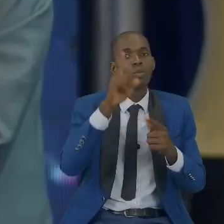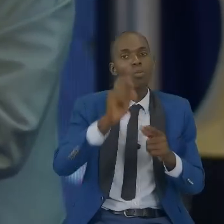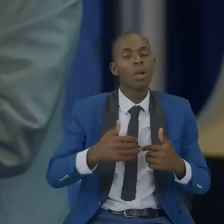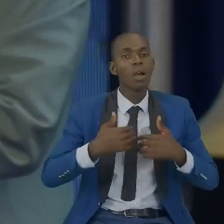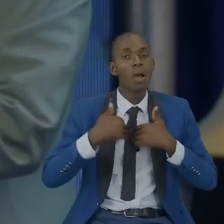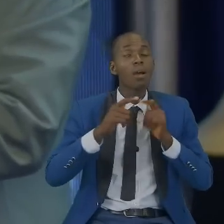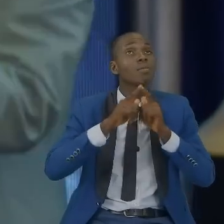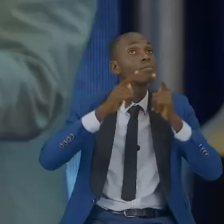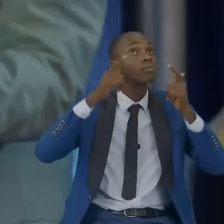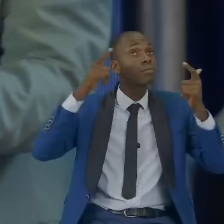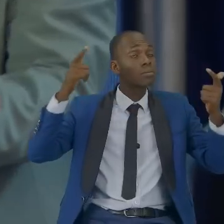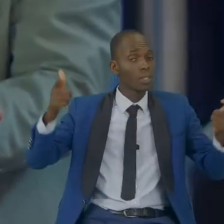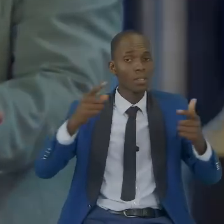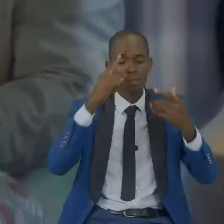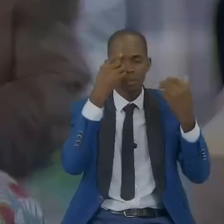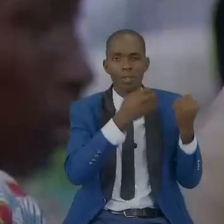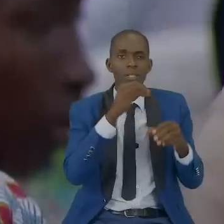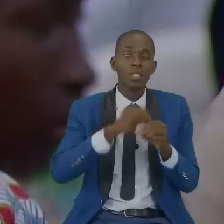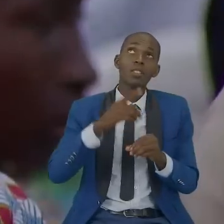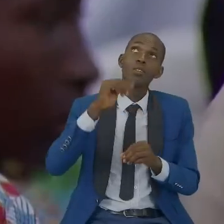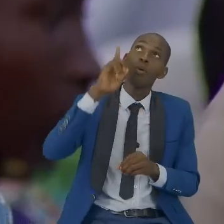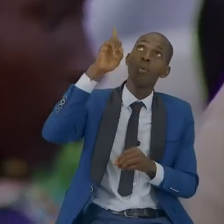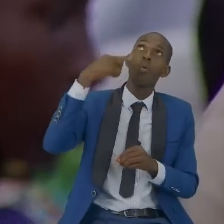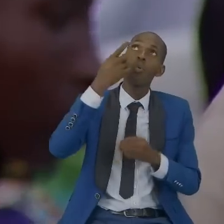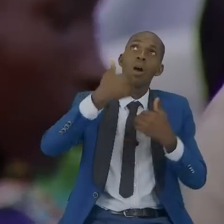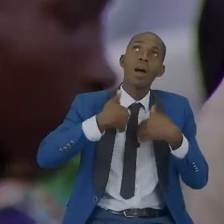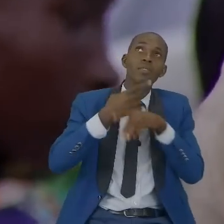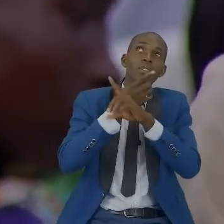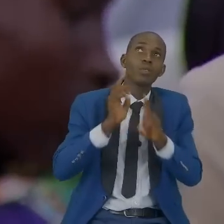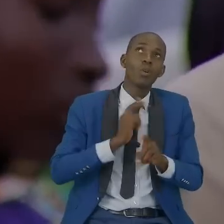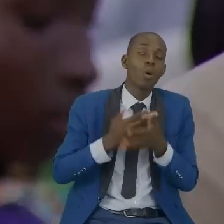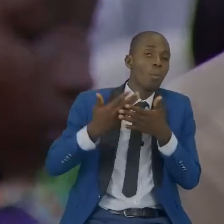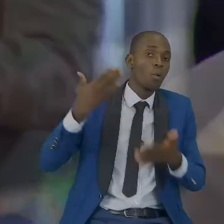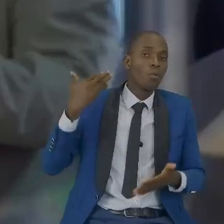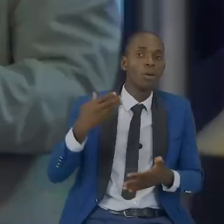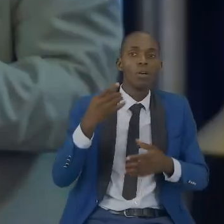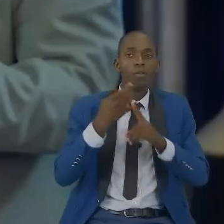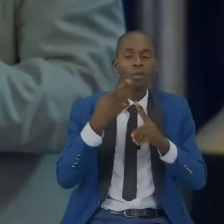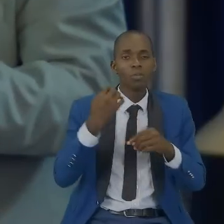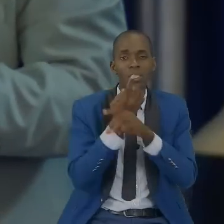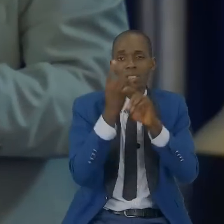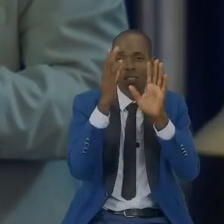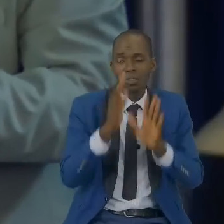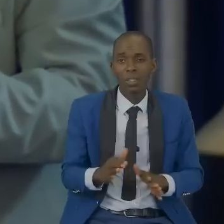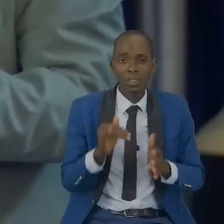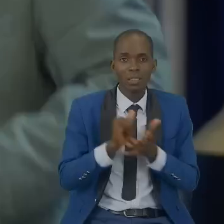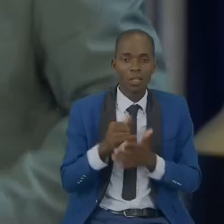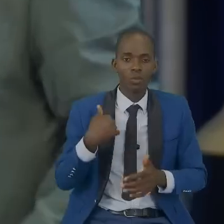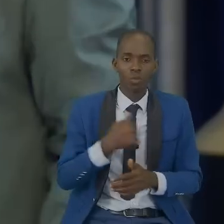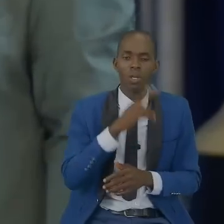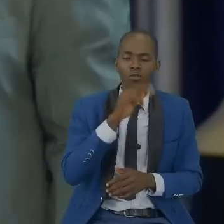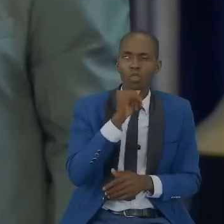the deliverer who has saved us already. For the deliverer, he is not a stranger to us, we're not a stranger to